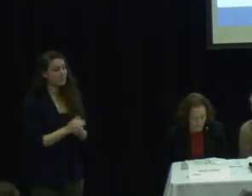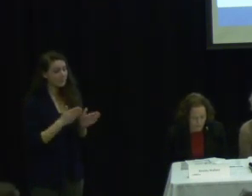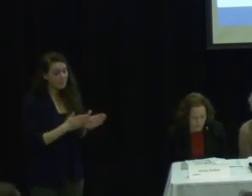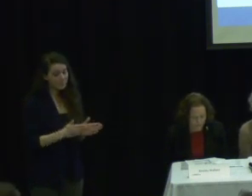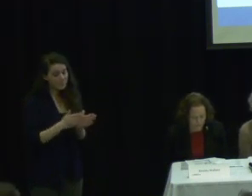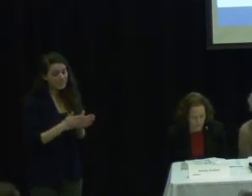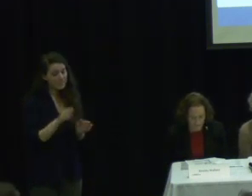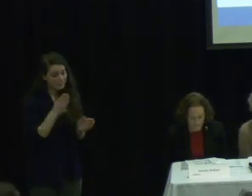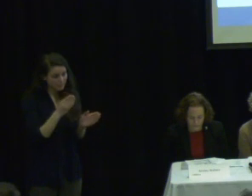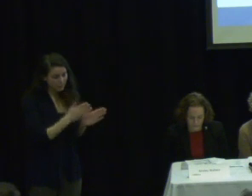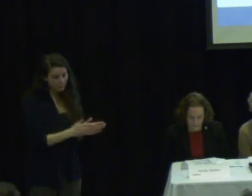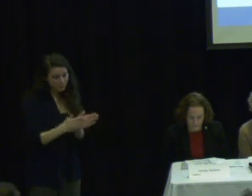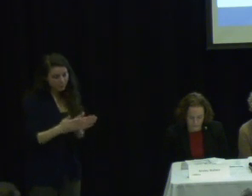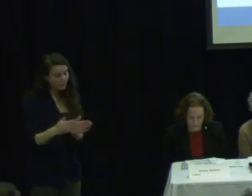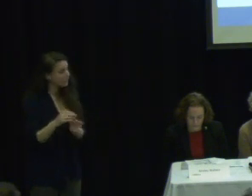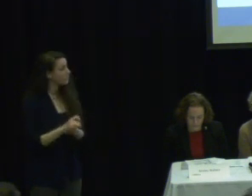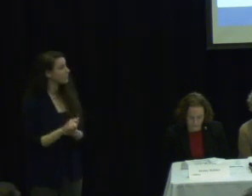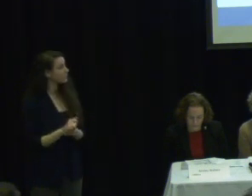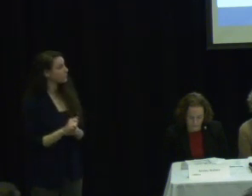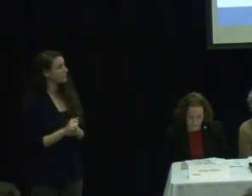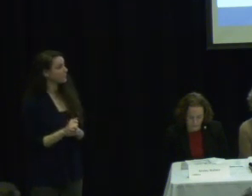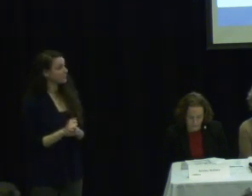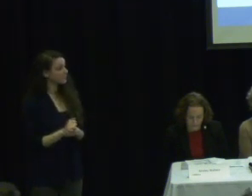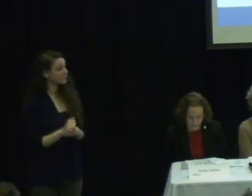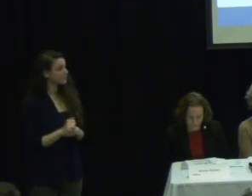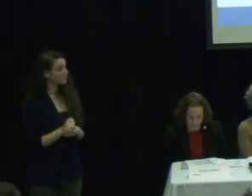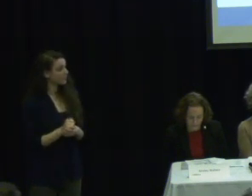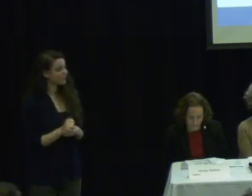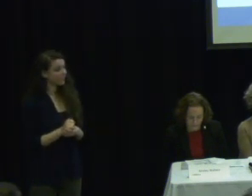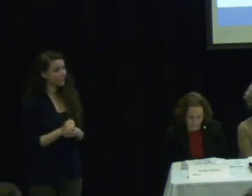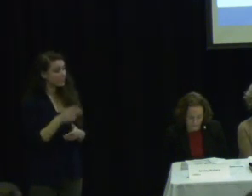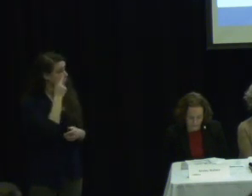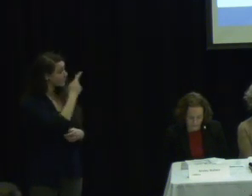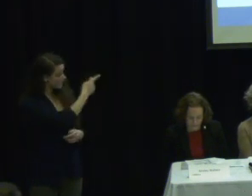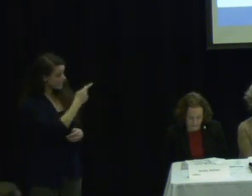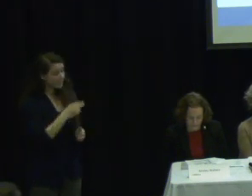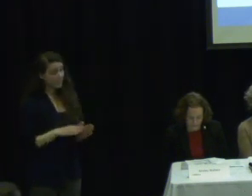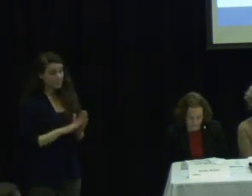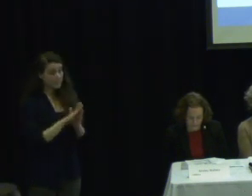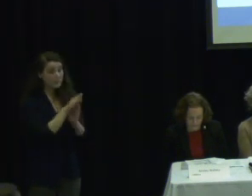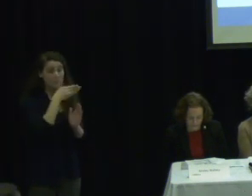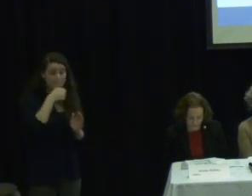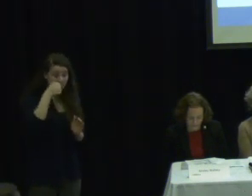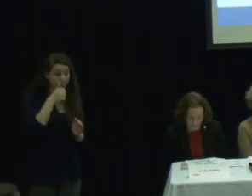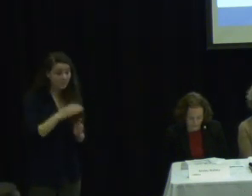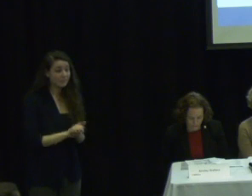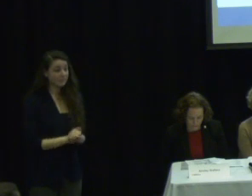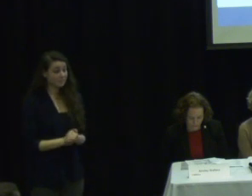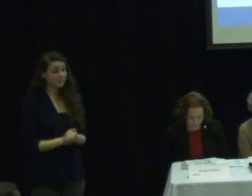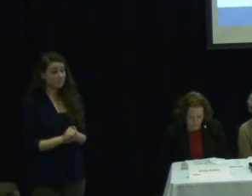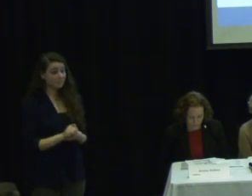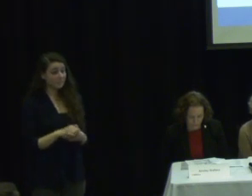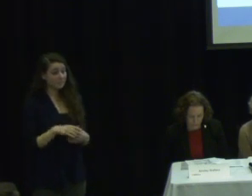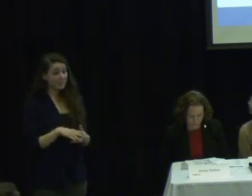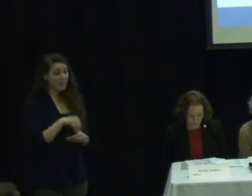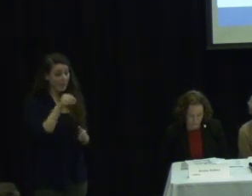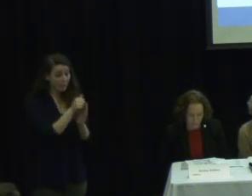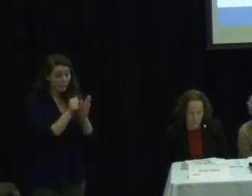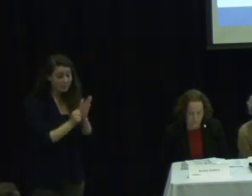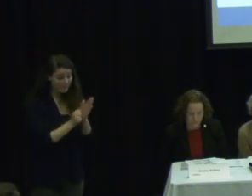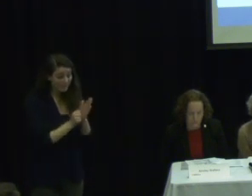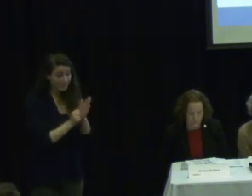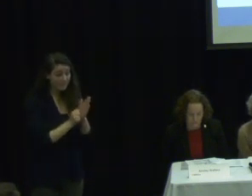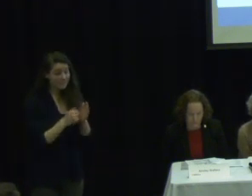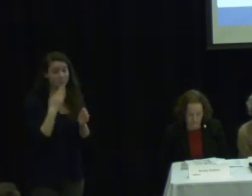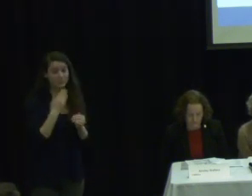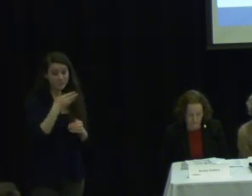our out-of-state credit hour composition has actually overperformed. And the blue, and on the in-state, here's where we are.